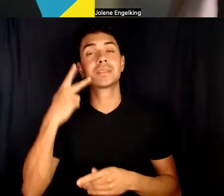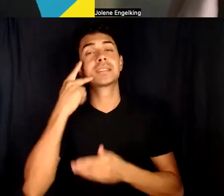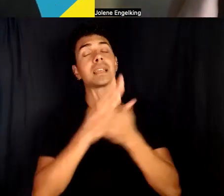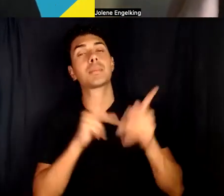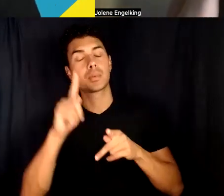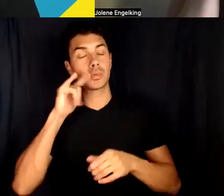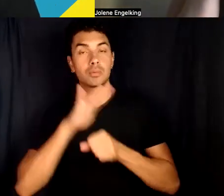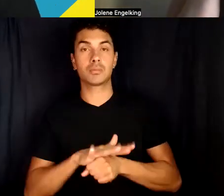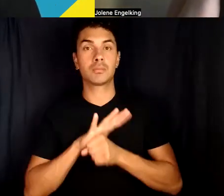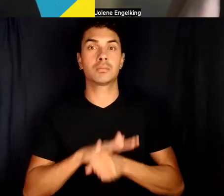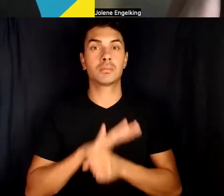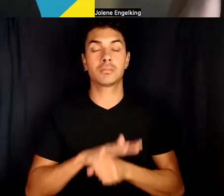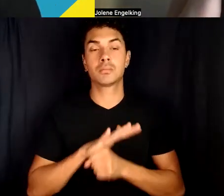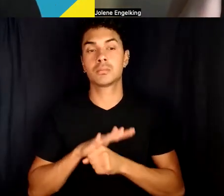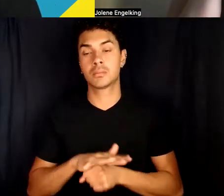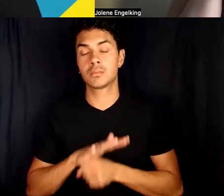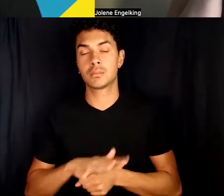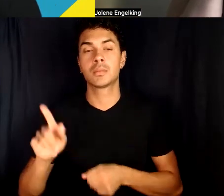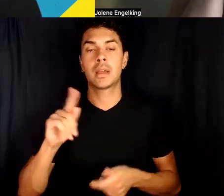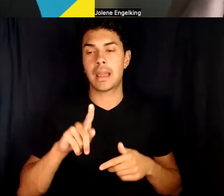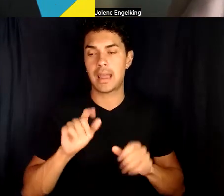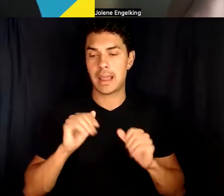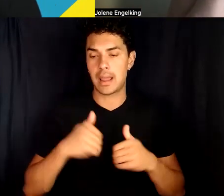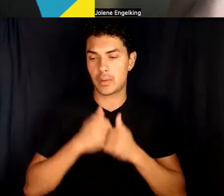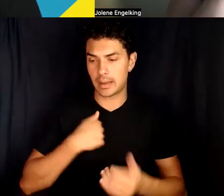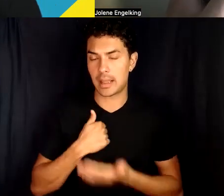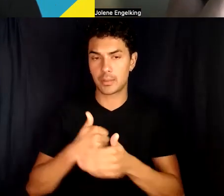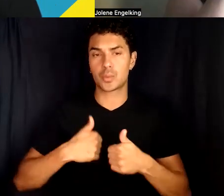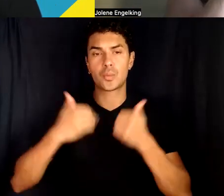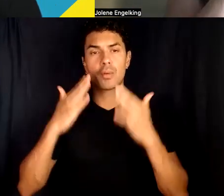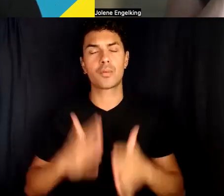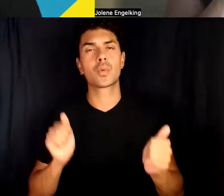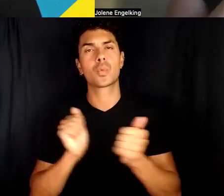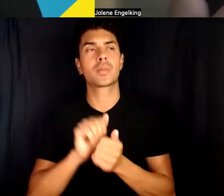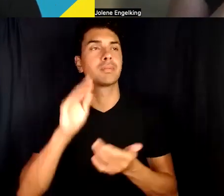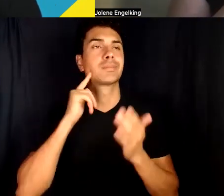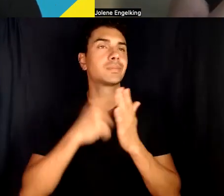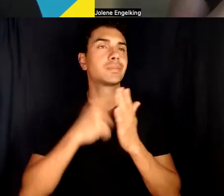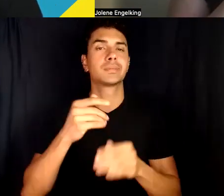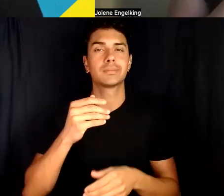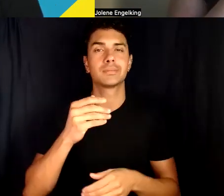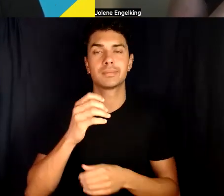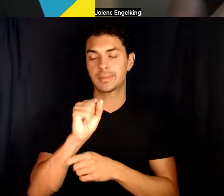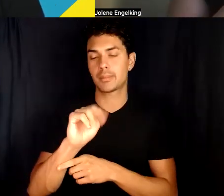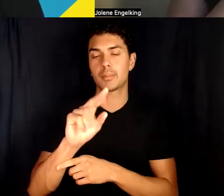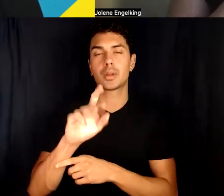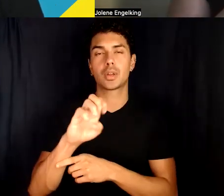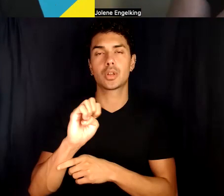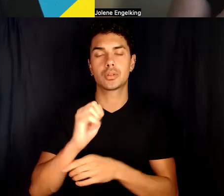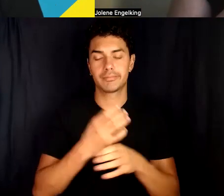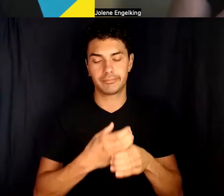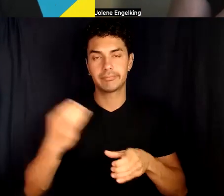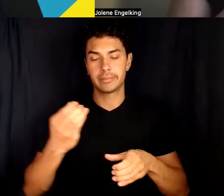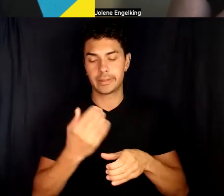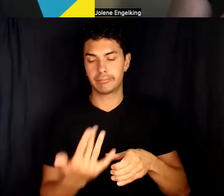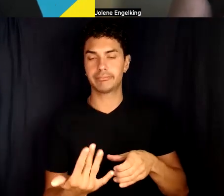able to, help a survivor with, being able to smudge or, other smaller forms of, like, ceremony or